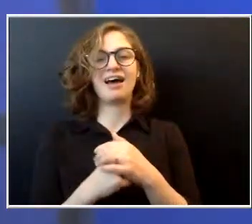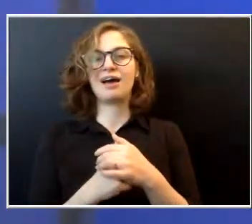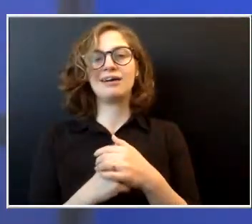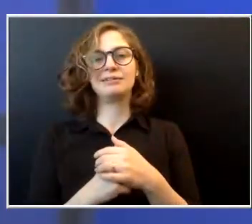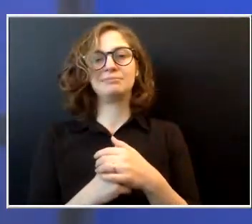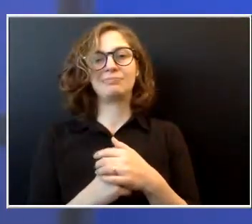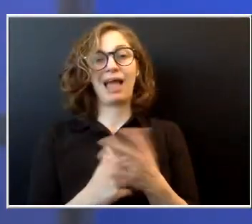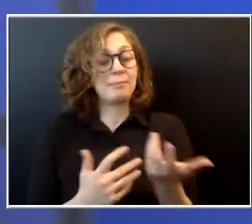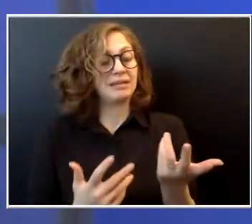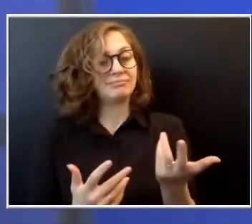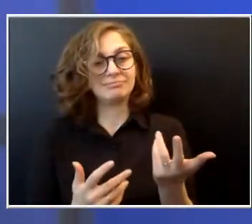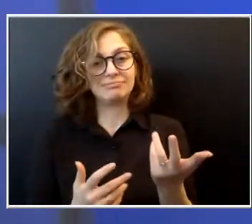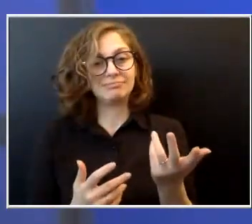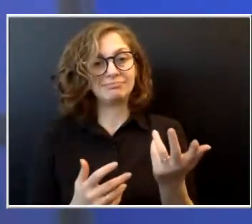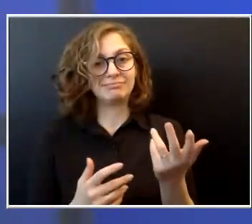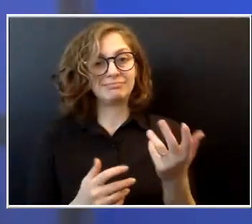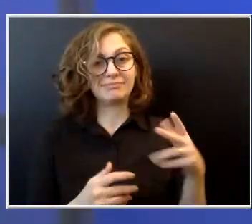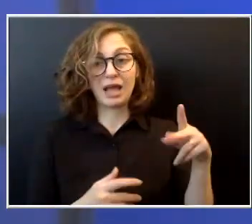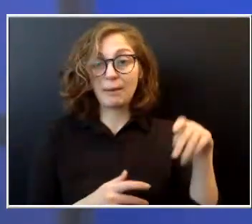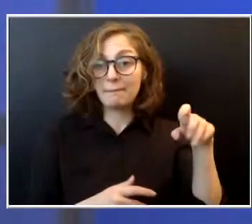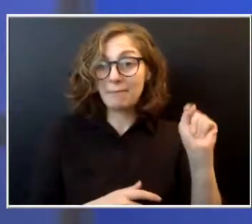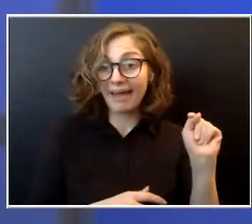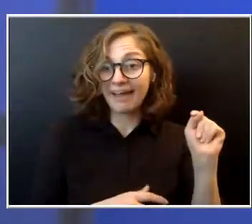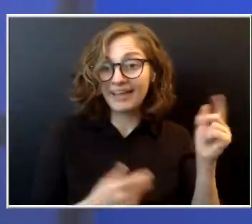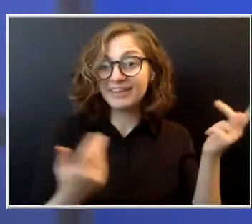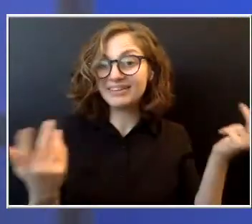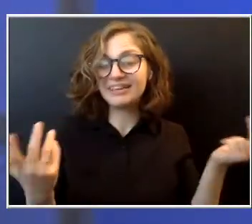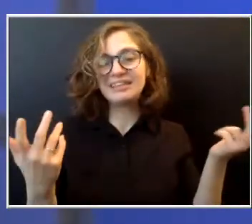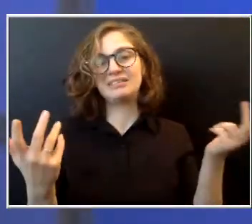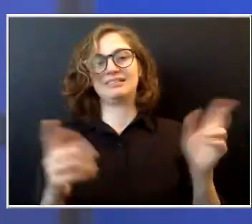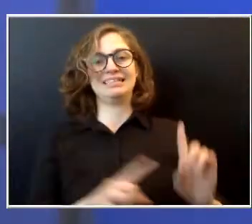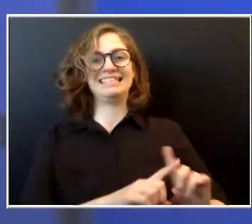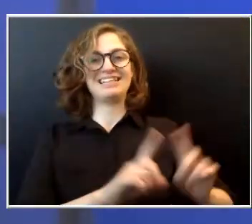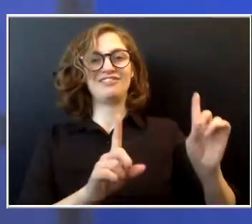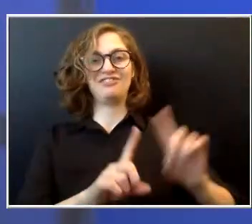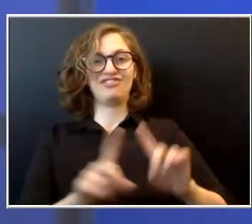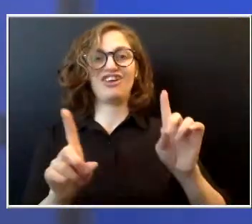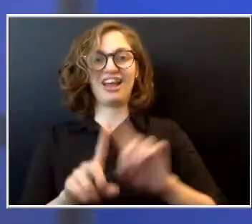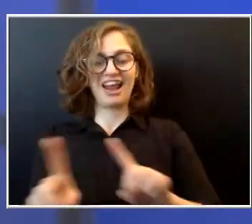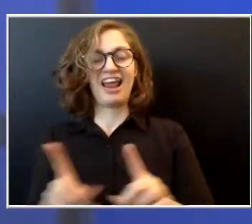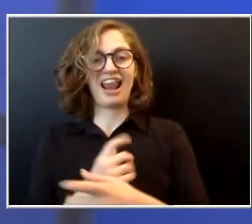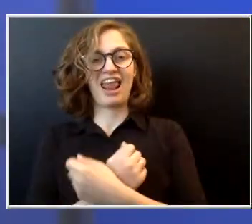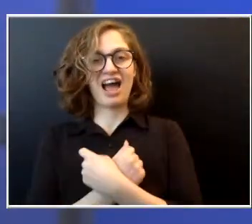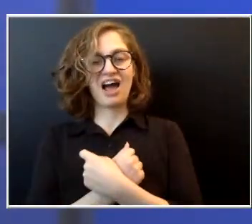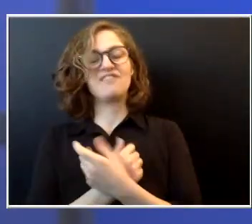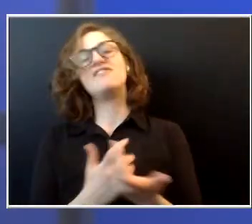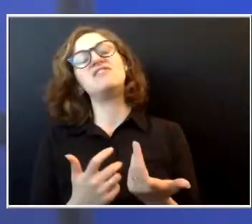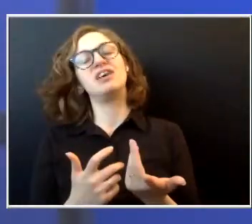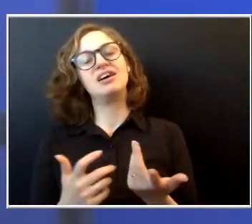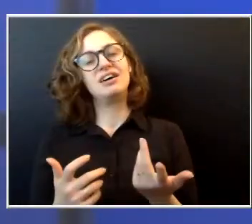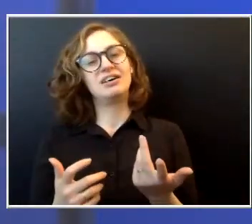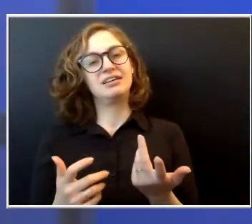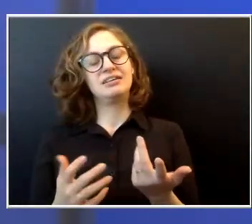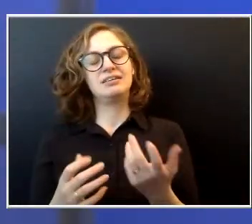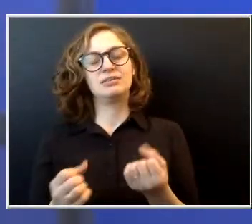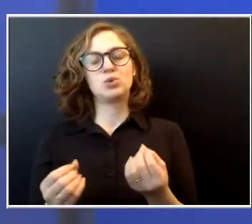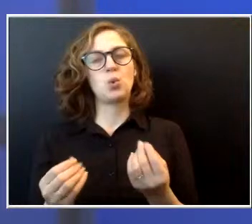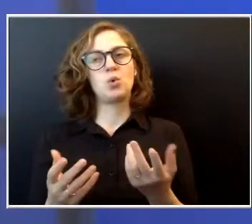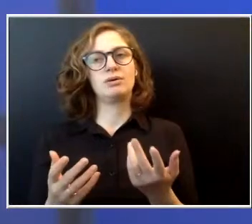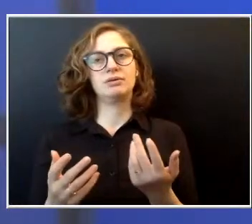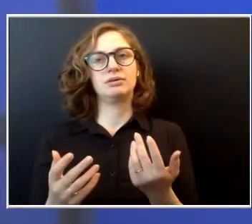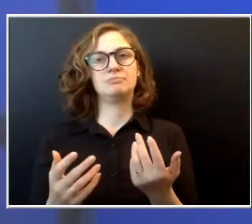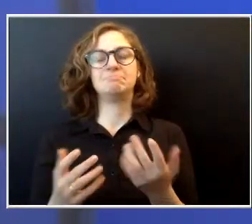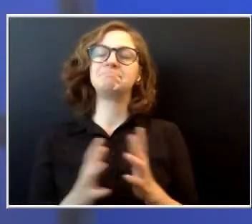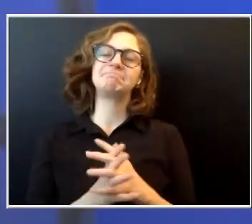And a pet, you know, obviously all these loves very different. You know, it's like you want to love your pets, but don't love your pets. Right. So, you know,